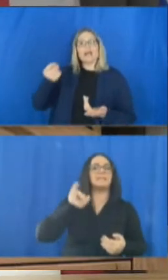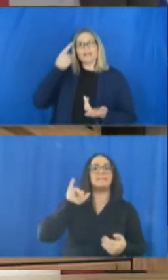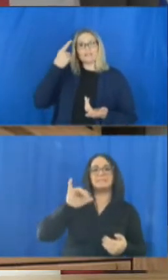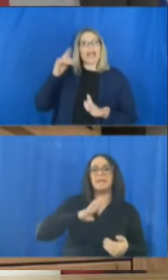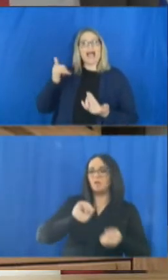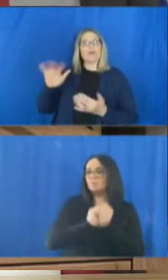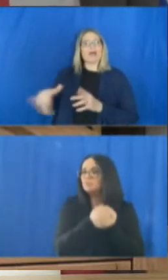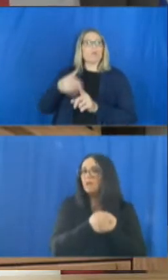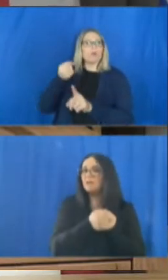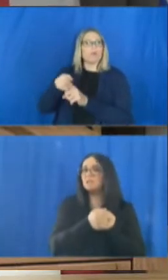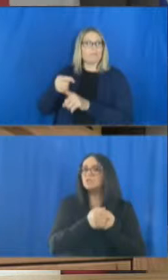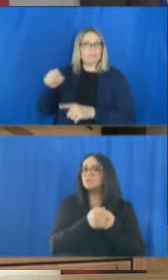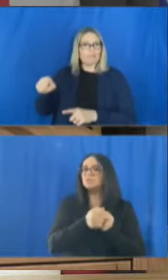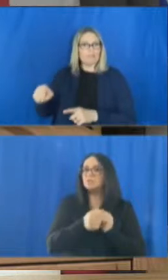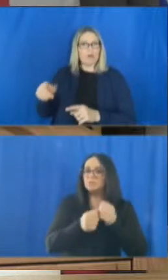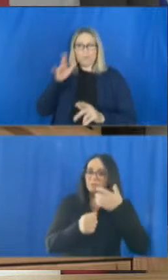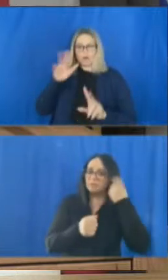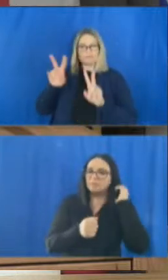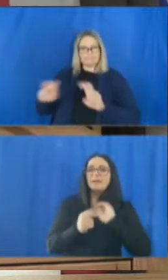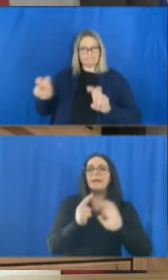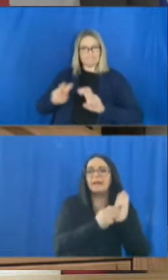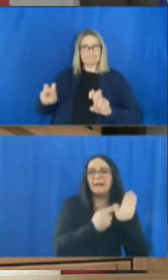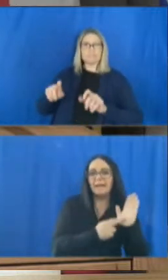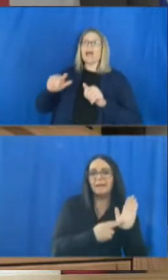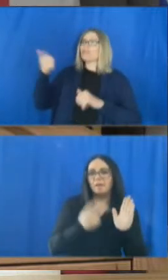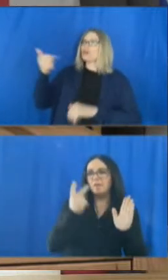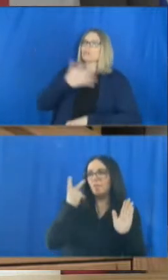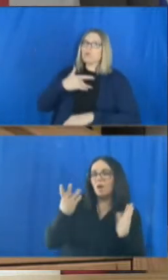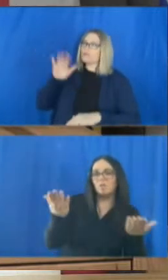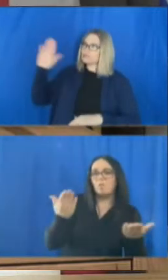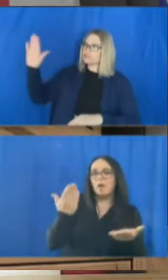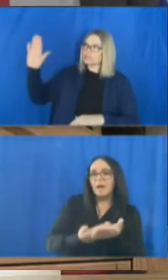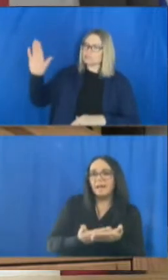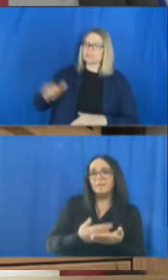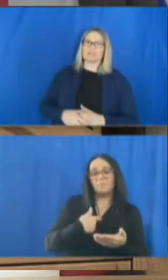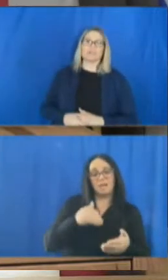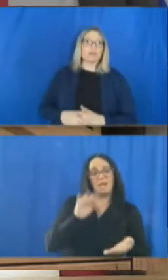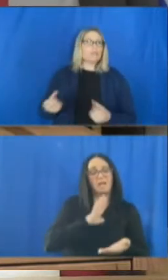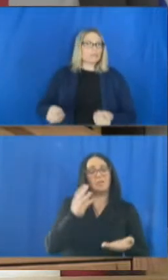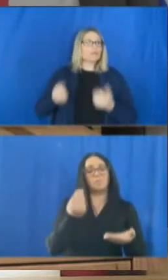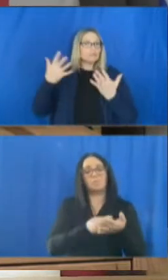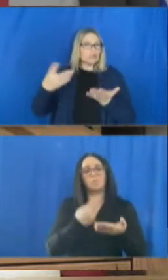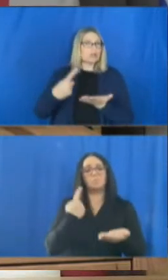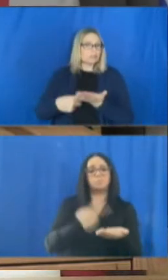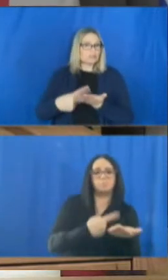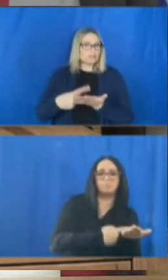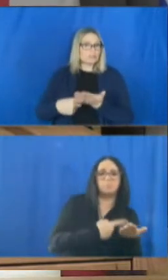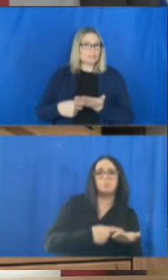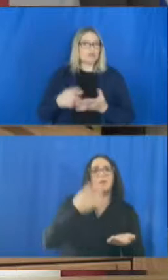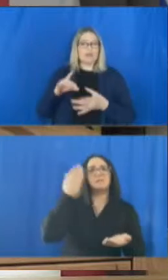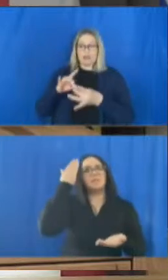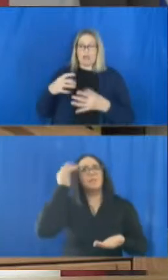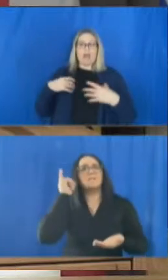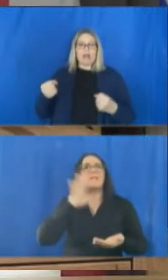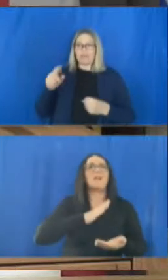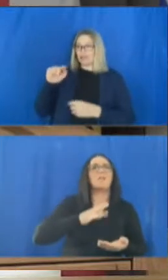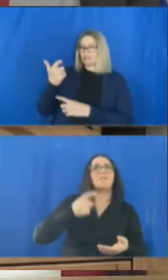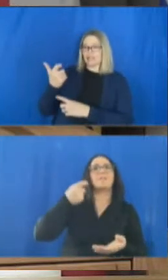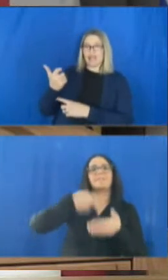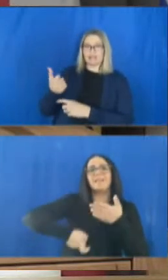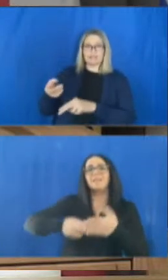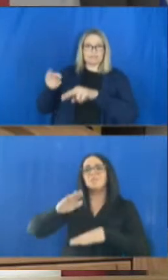being able to be put in place. The point of being able to open up, though, is like a positive reinforcement for those